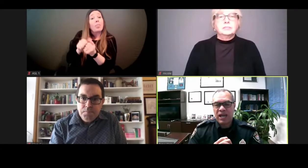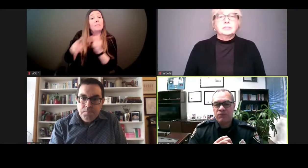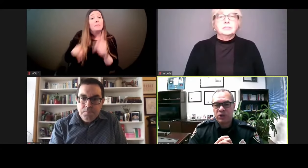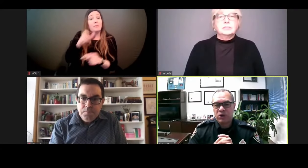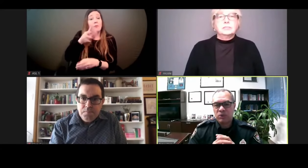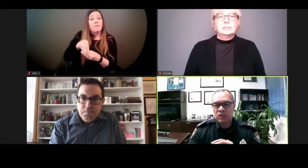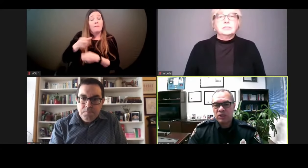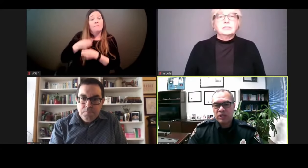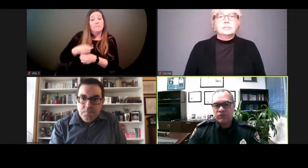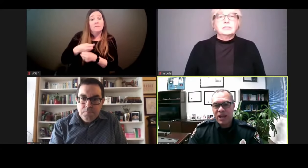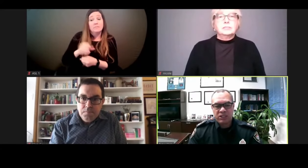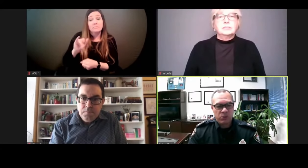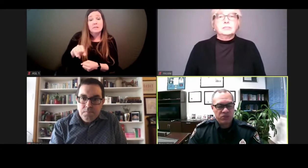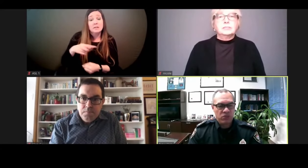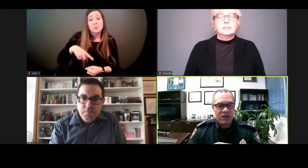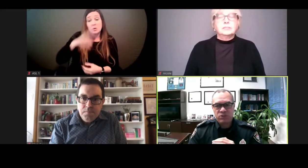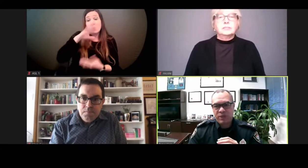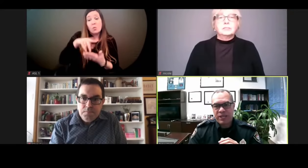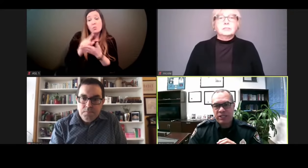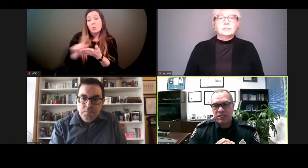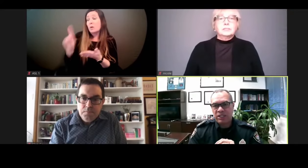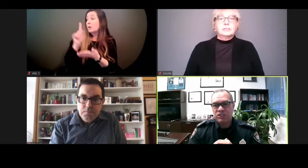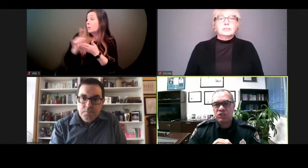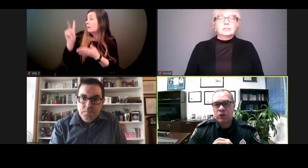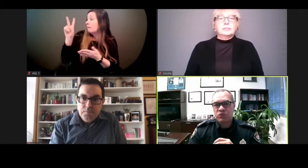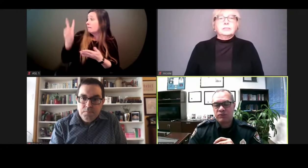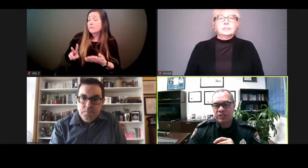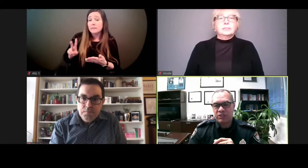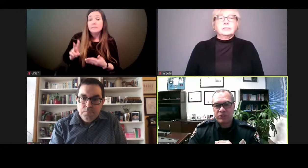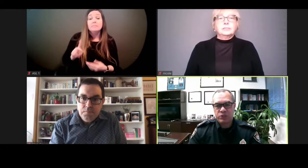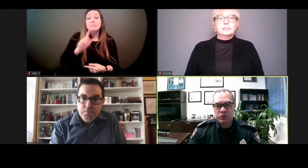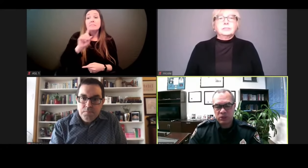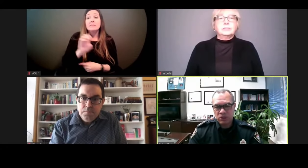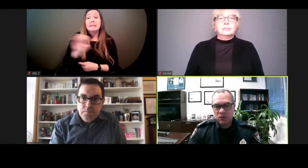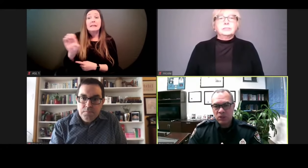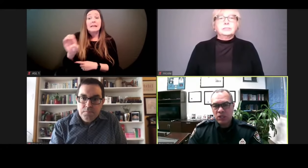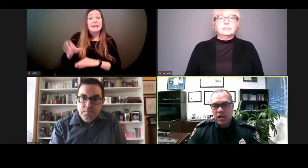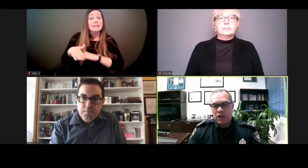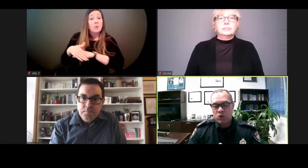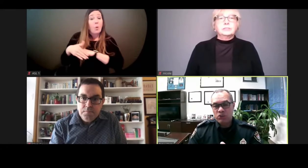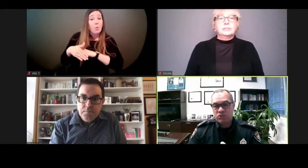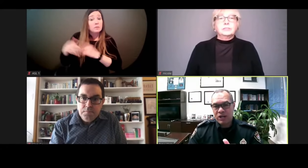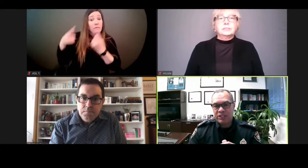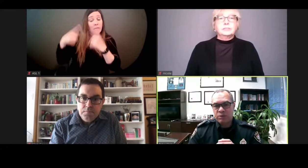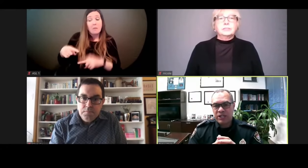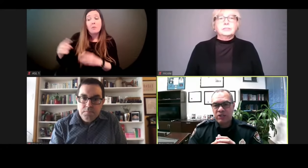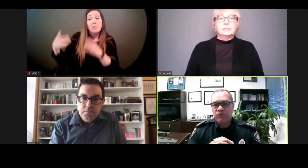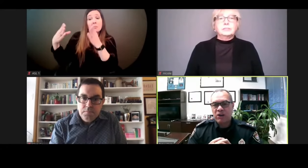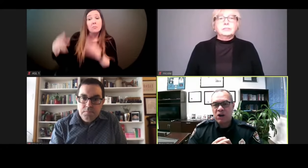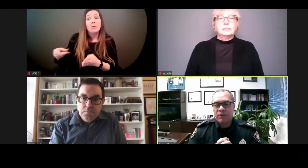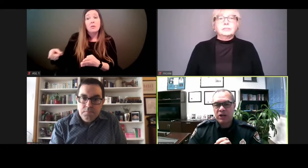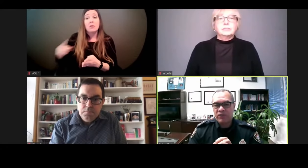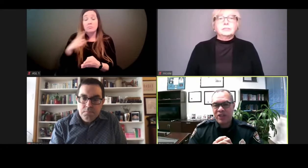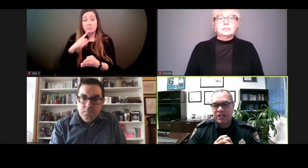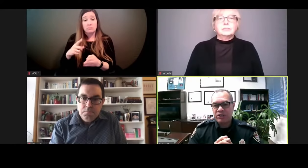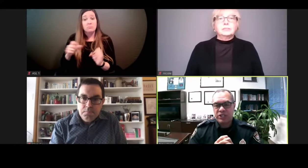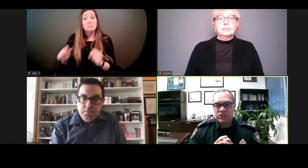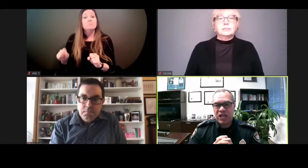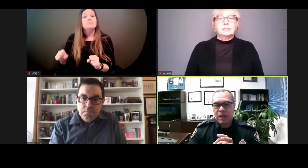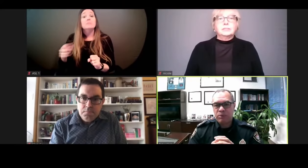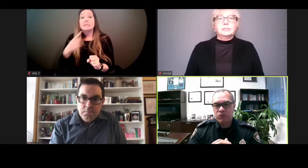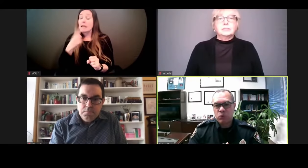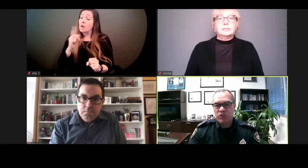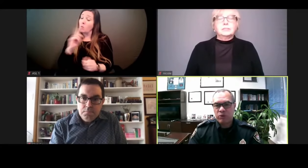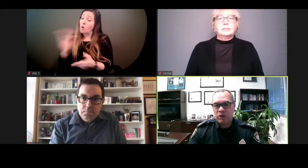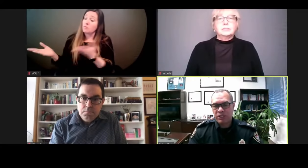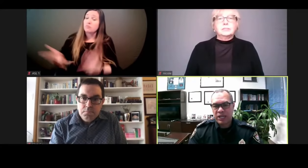and a half ago. In fact, there was an arrest made in the East Coast of an individual who was threatening to bring a firearm here, and that interdiction